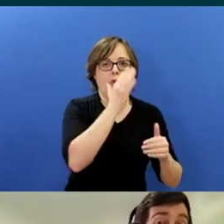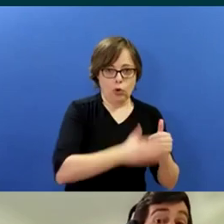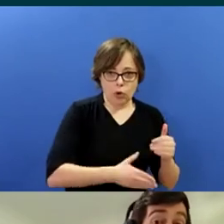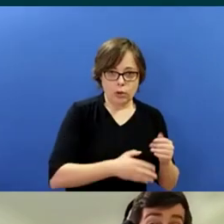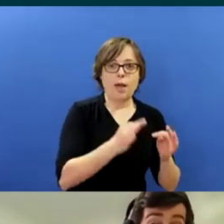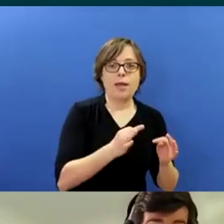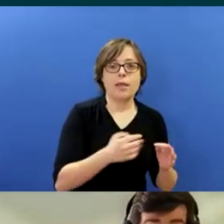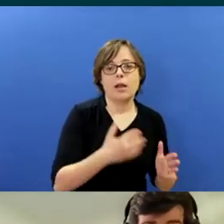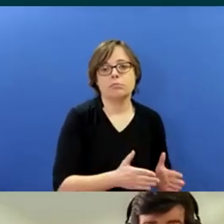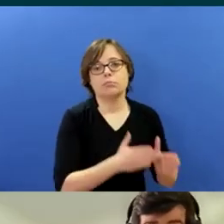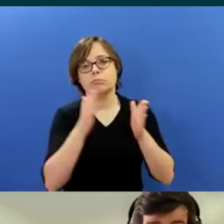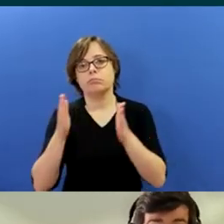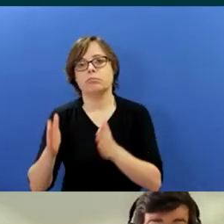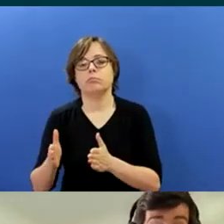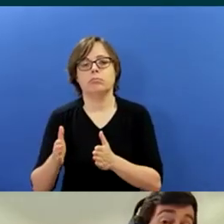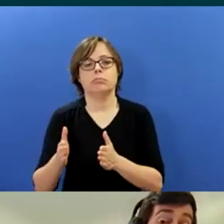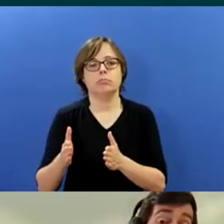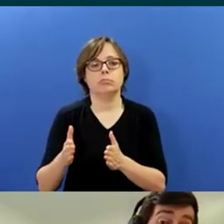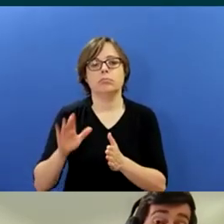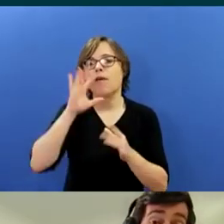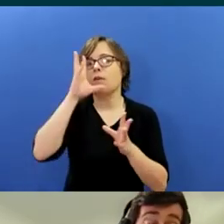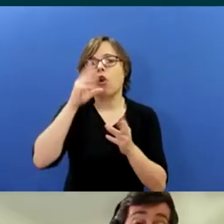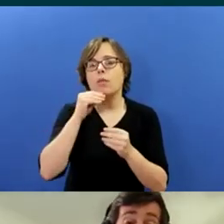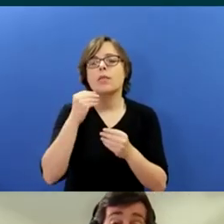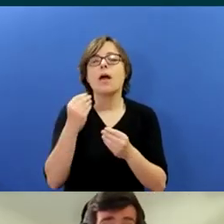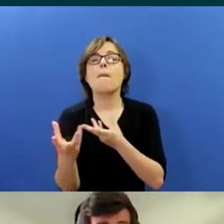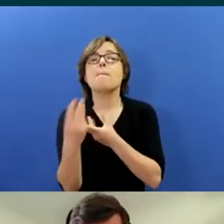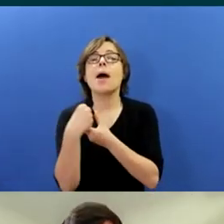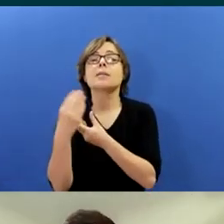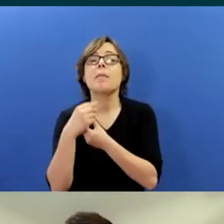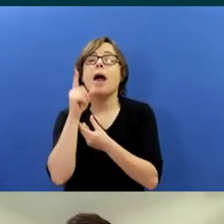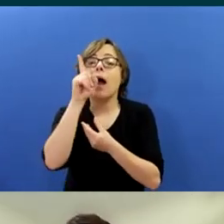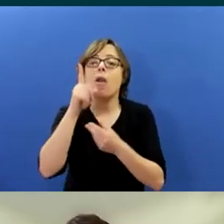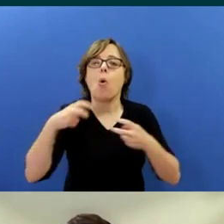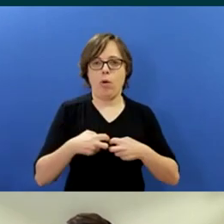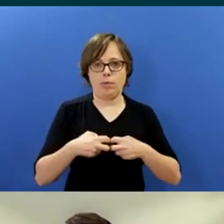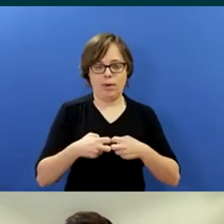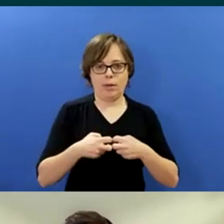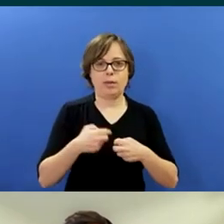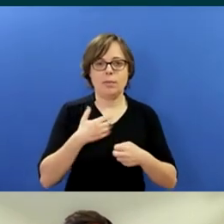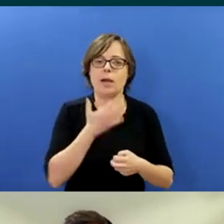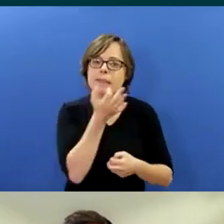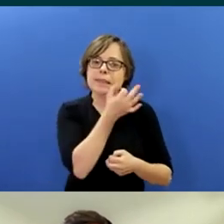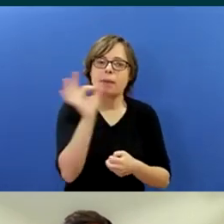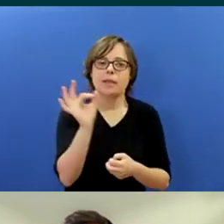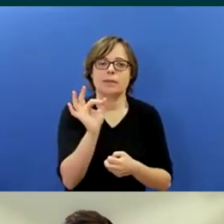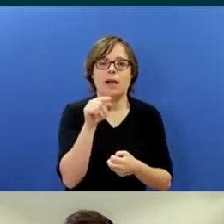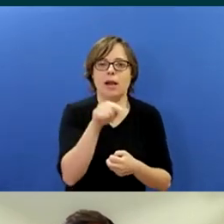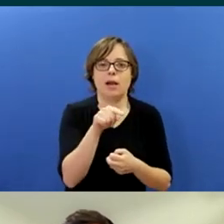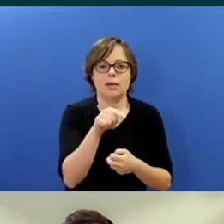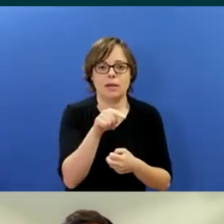introduce our e-participation platform to you briefly. And